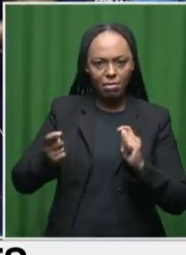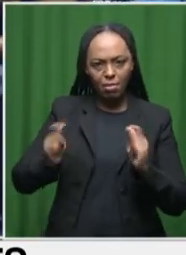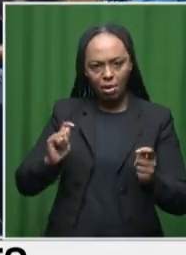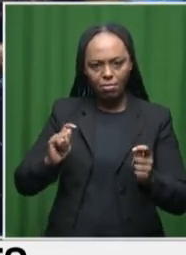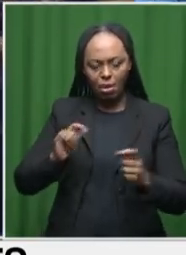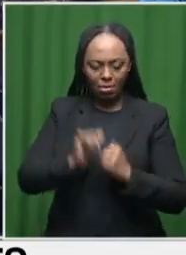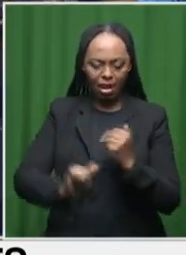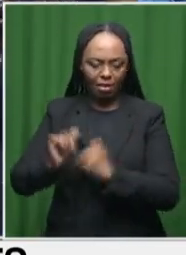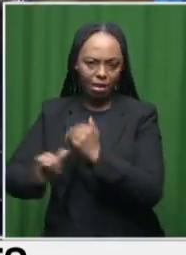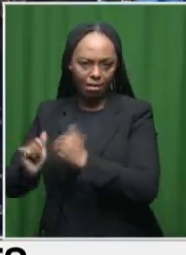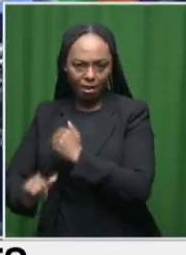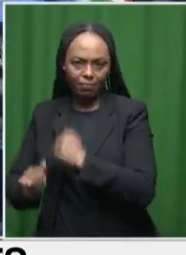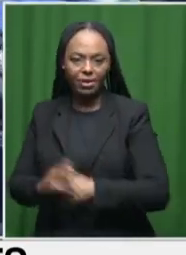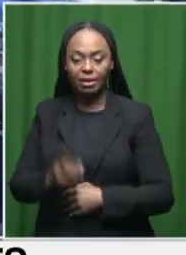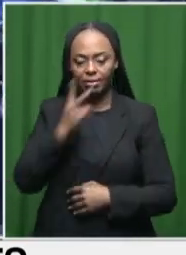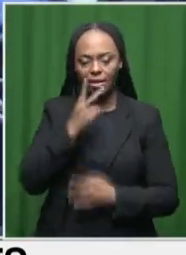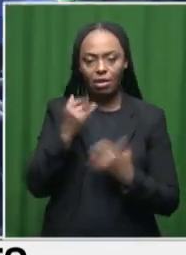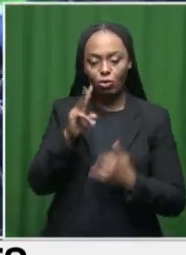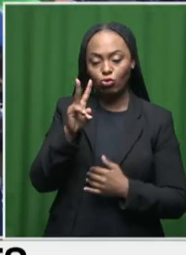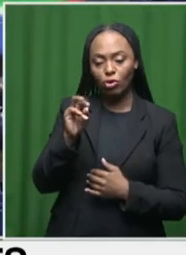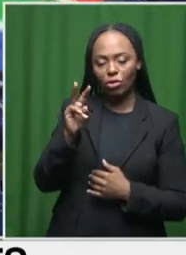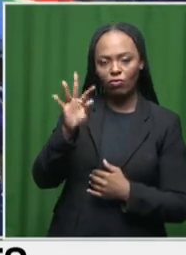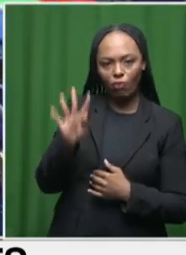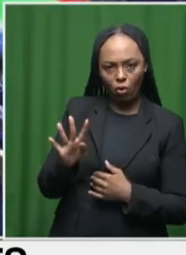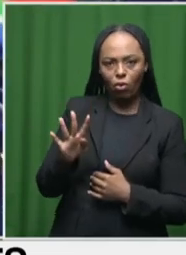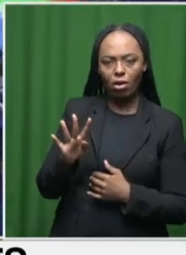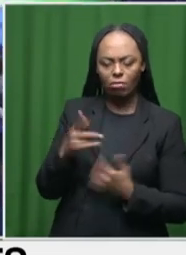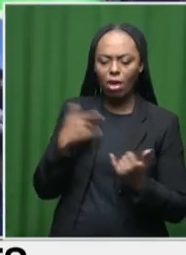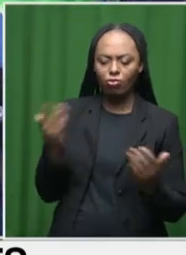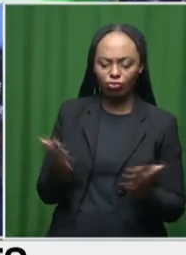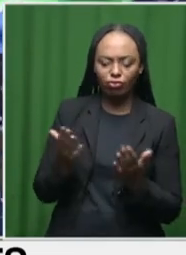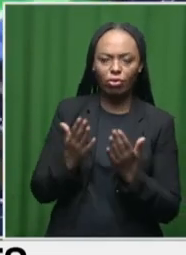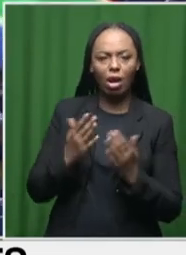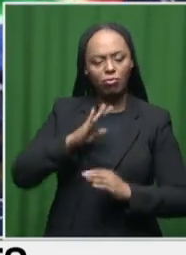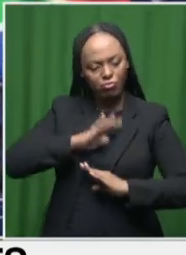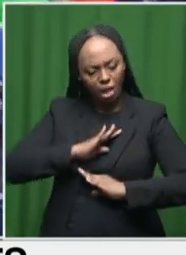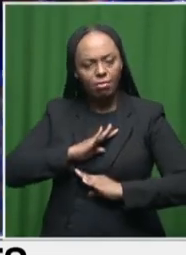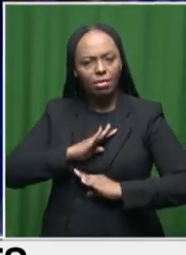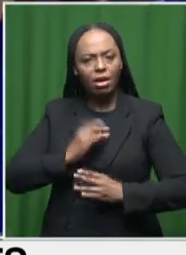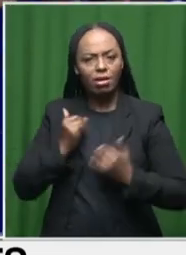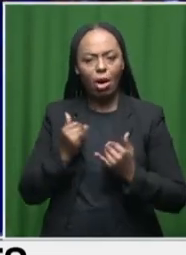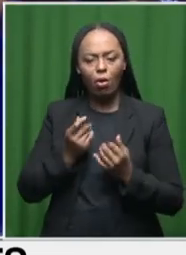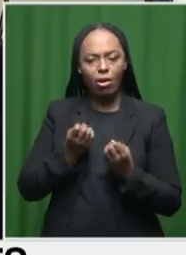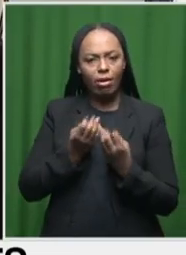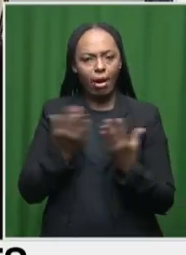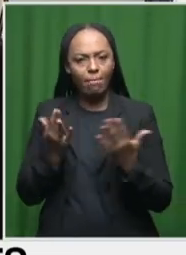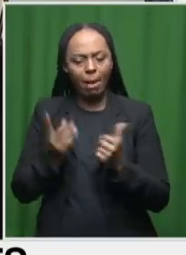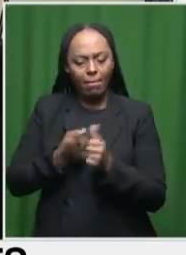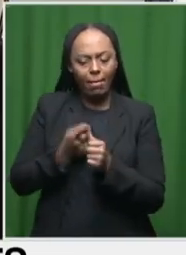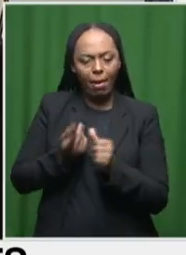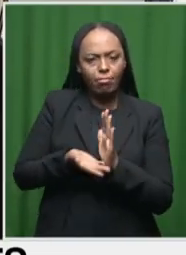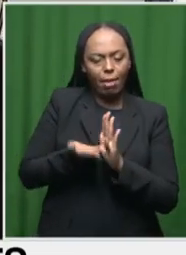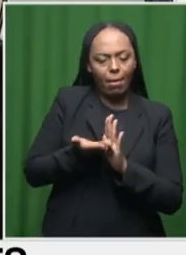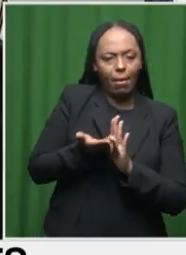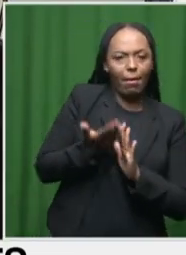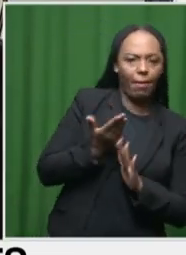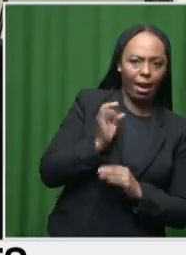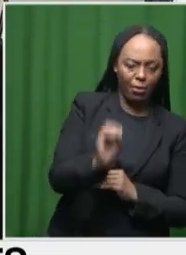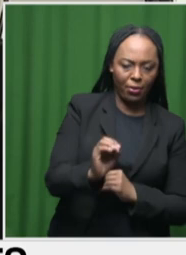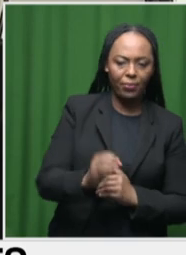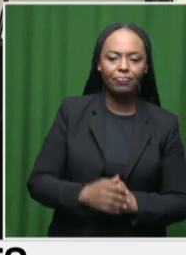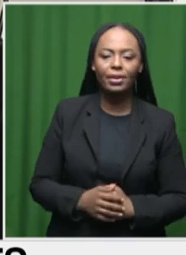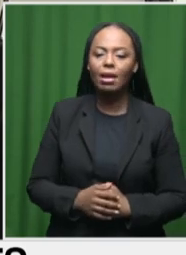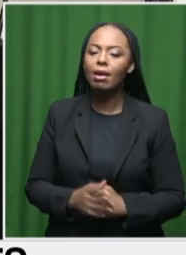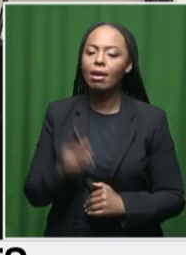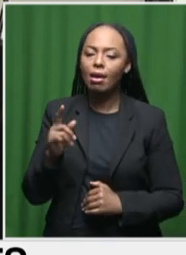vote in 2024. But we're very encouraged by the way the numbers are heading north. Absolutely. But seeing that you brought up the issue of